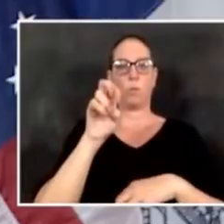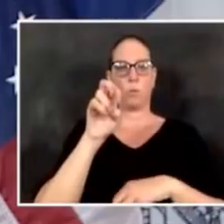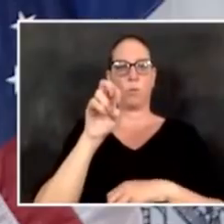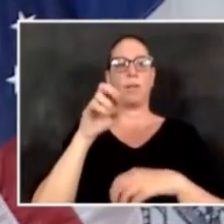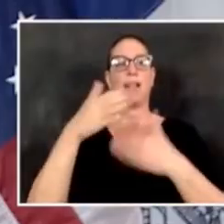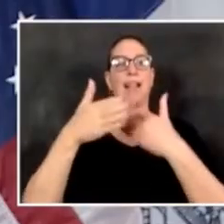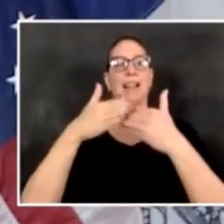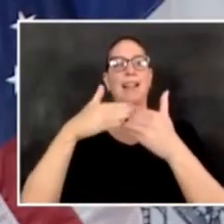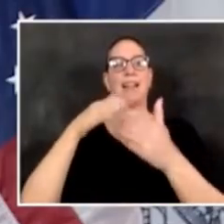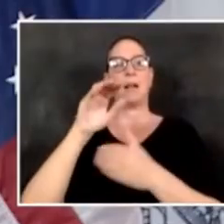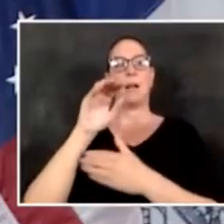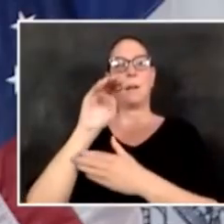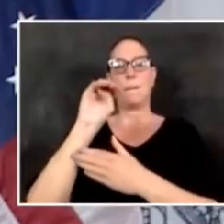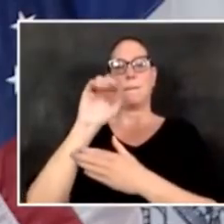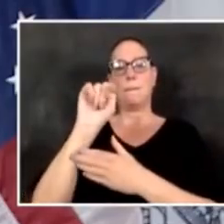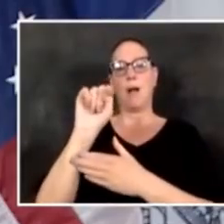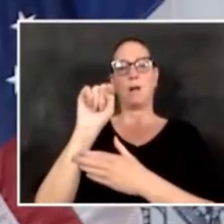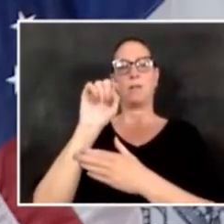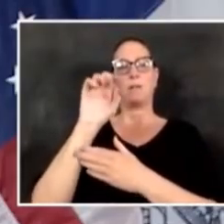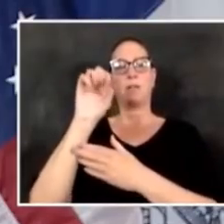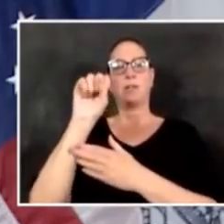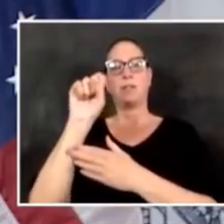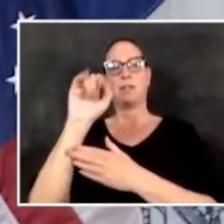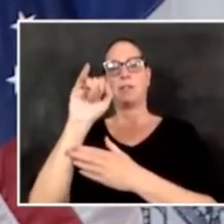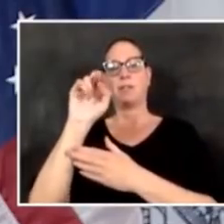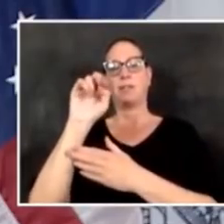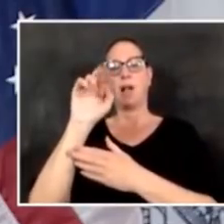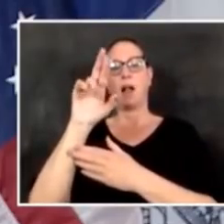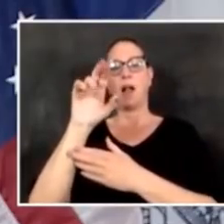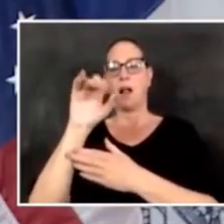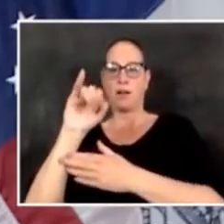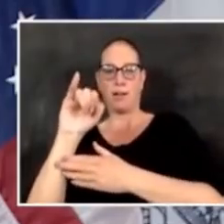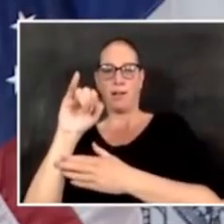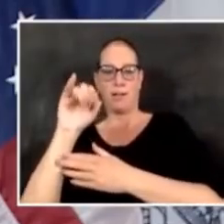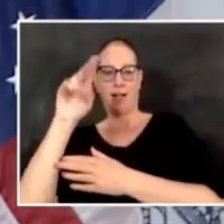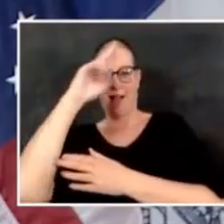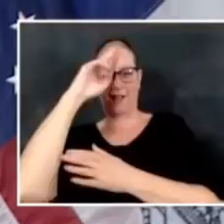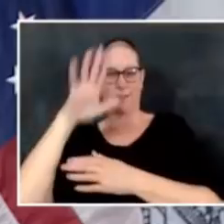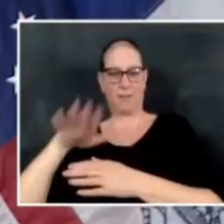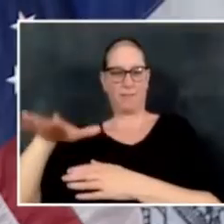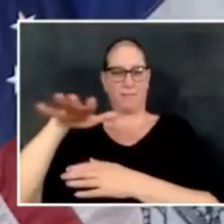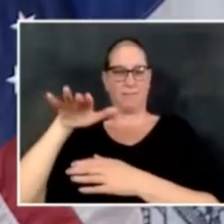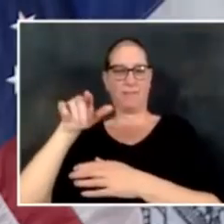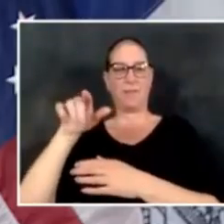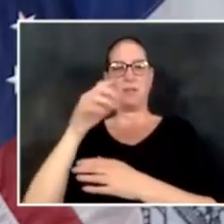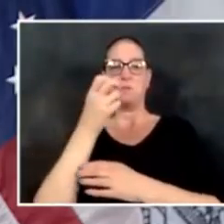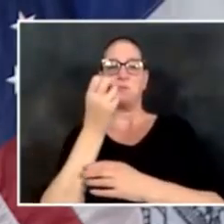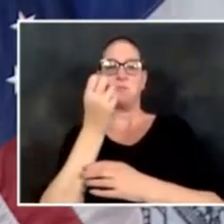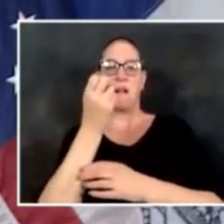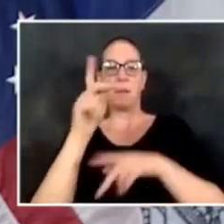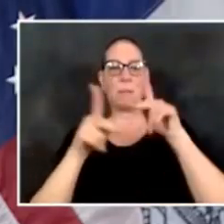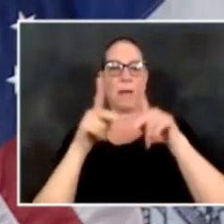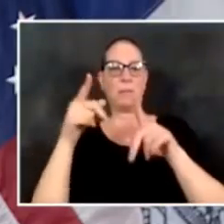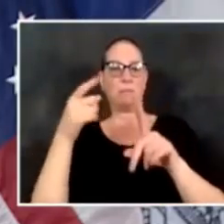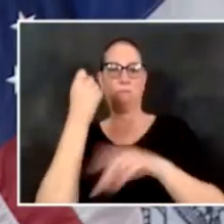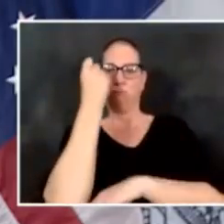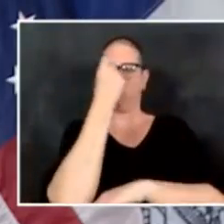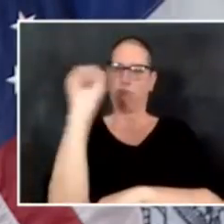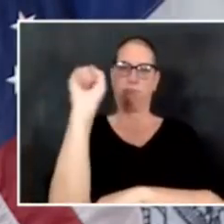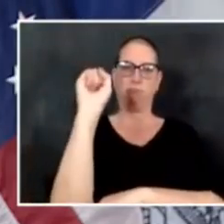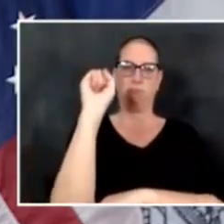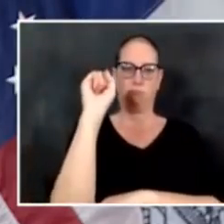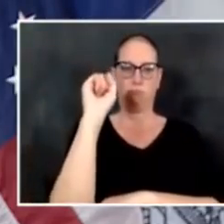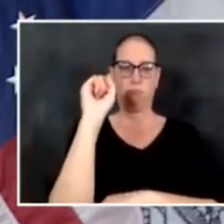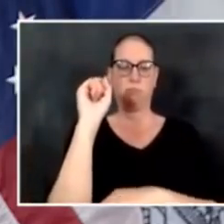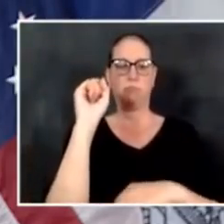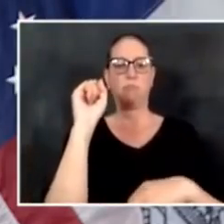there was about a dozen of protesters that were there, and they were gathered there very spread